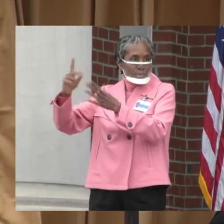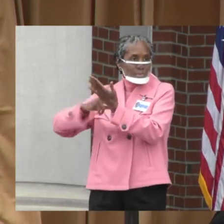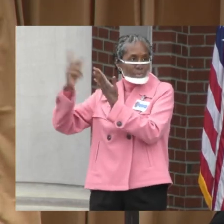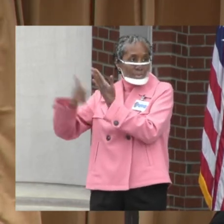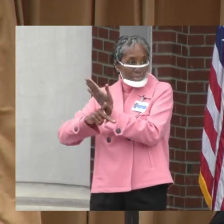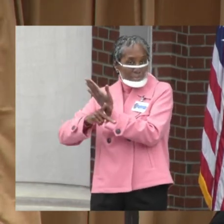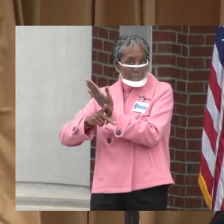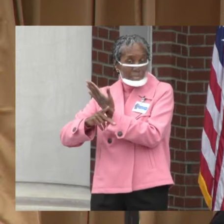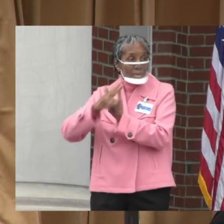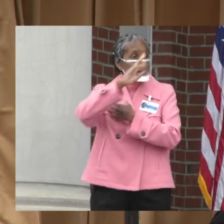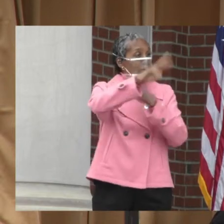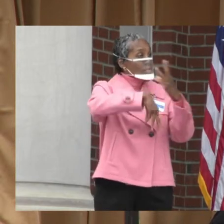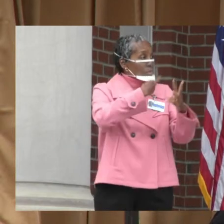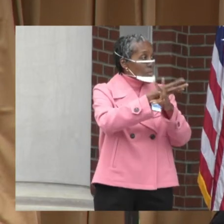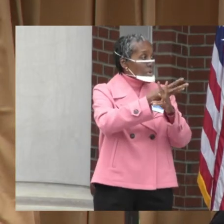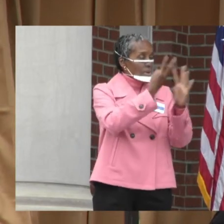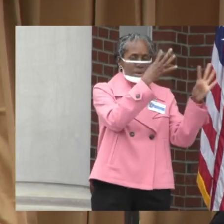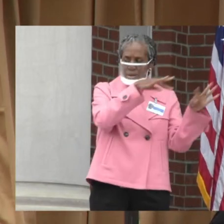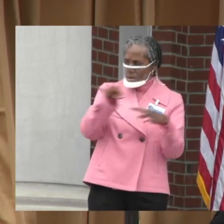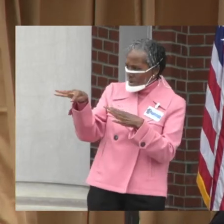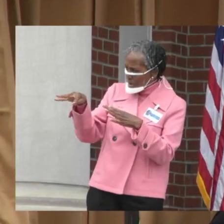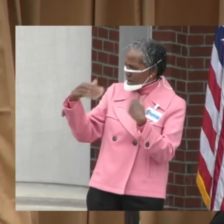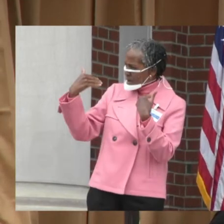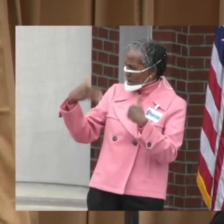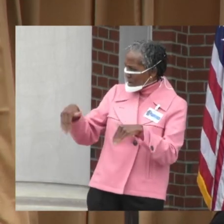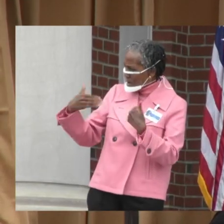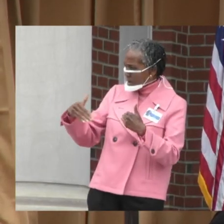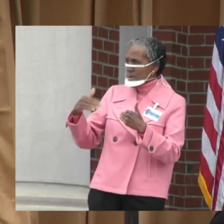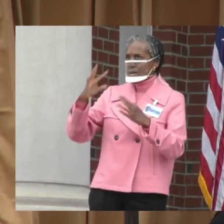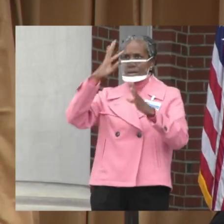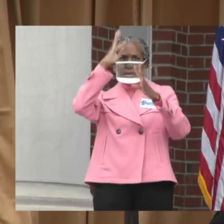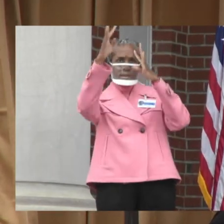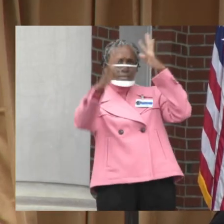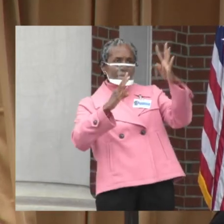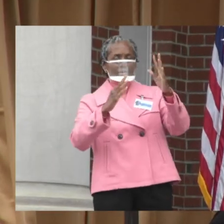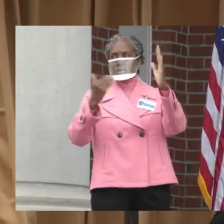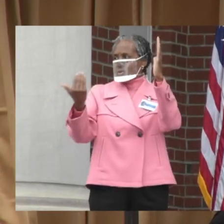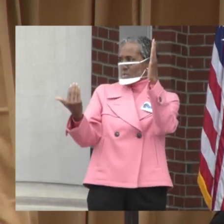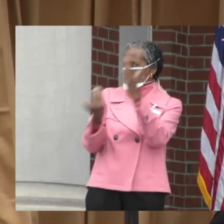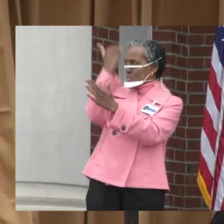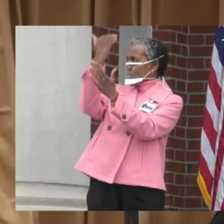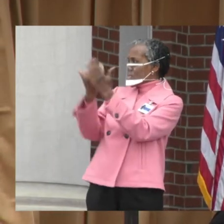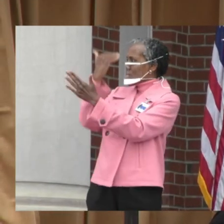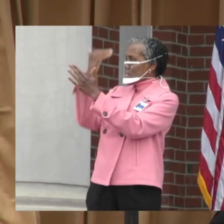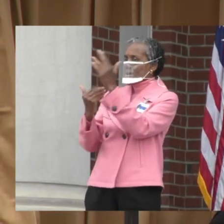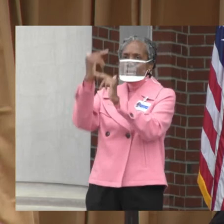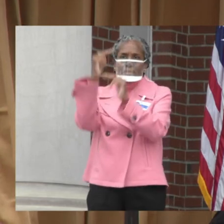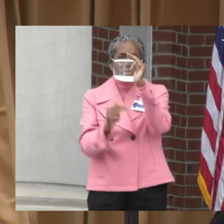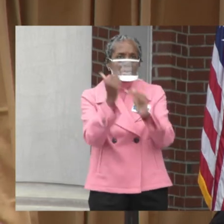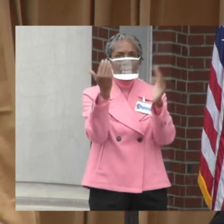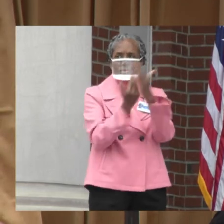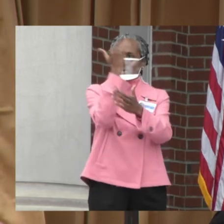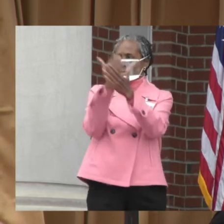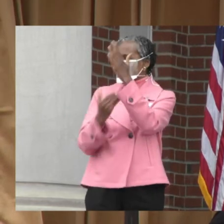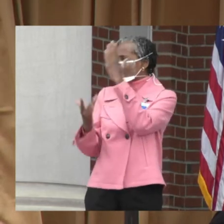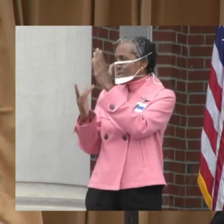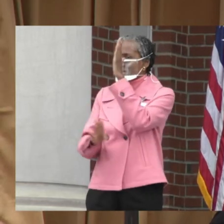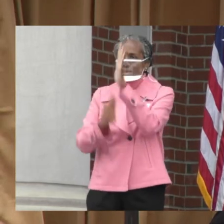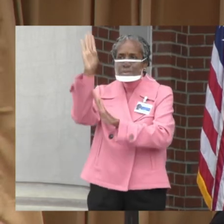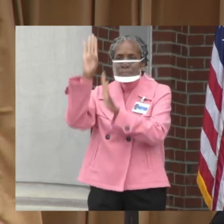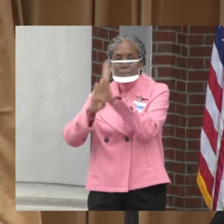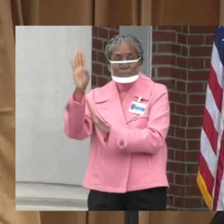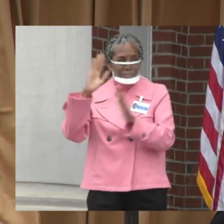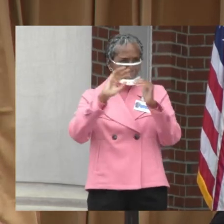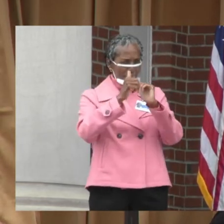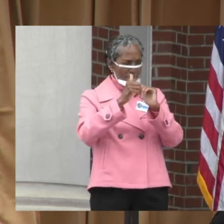world sits and marvels at all the comfort, innovation, and technology of the modern world. Yet few of us know how